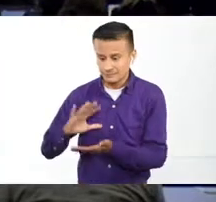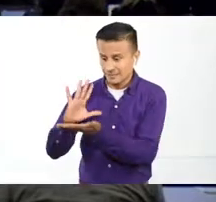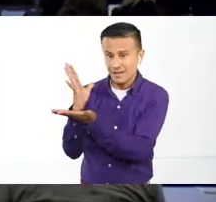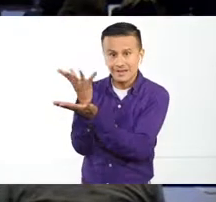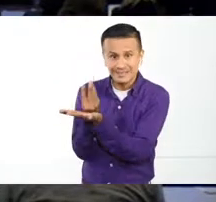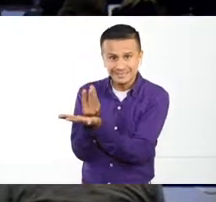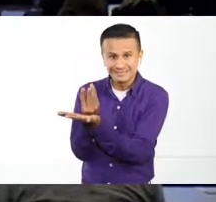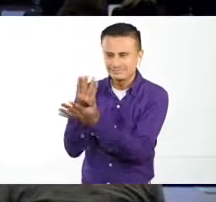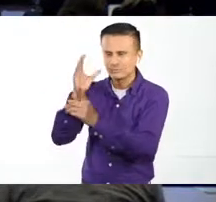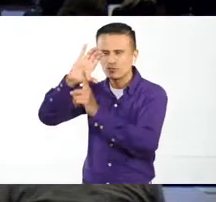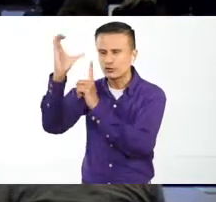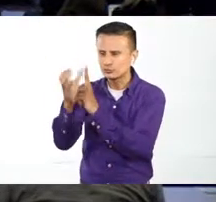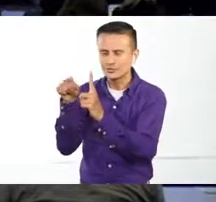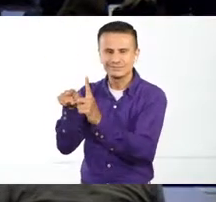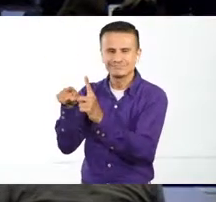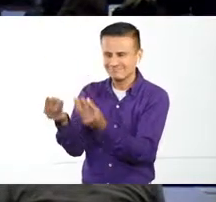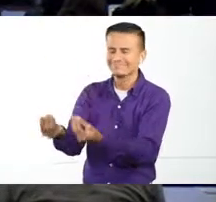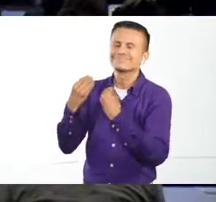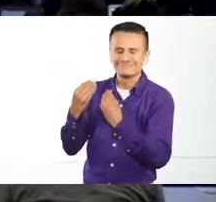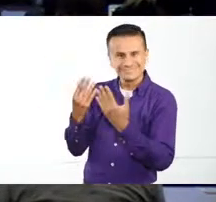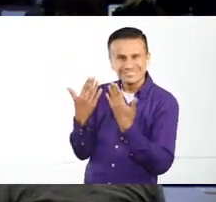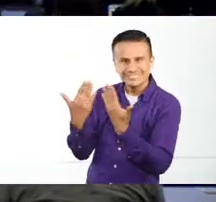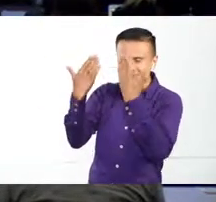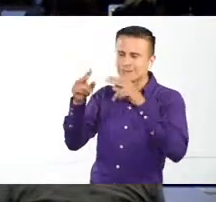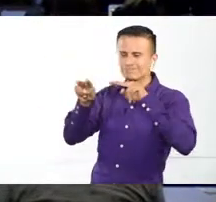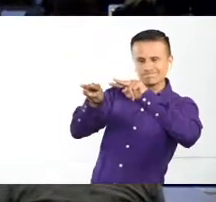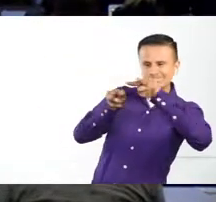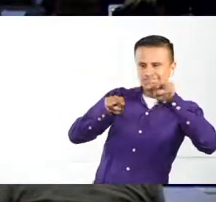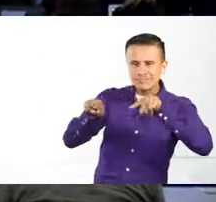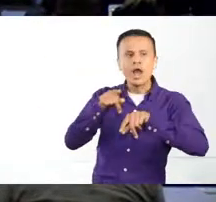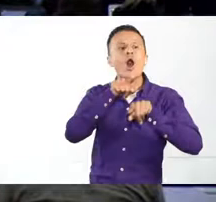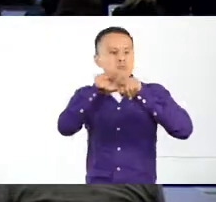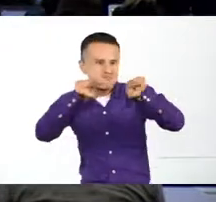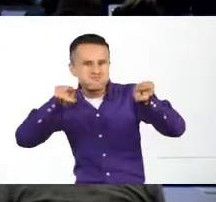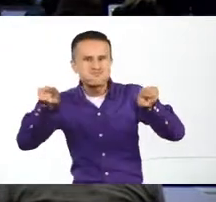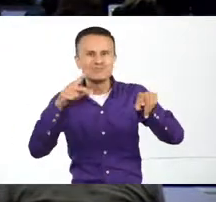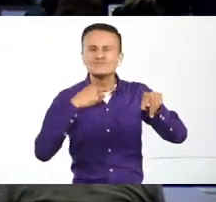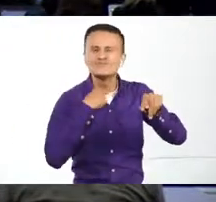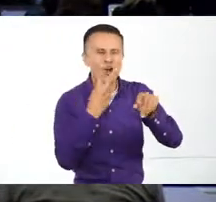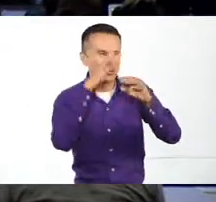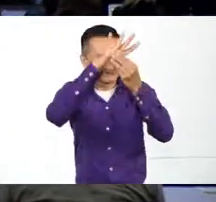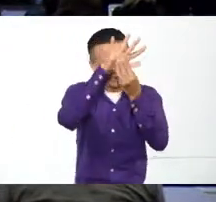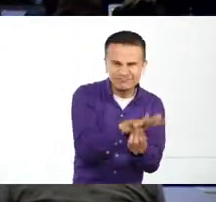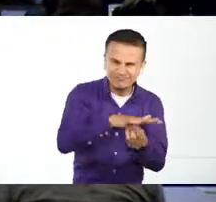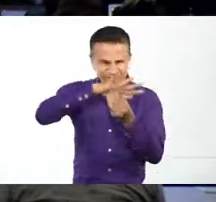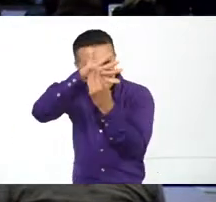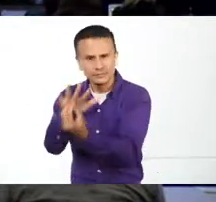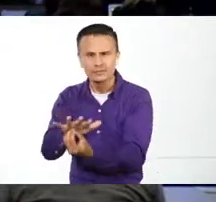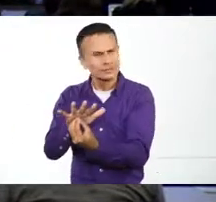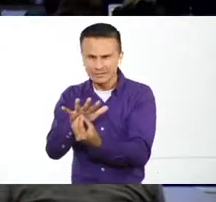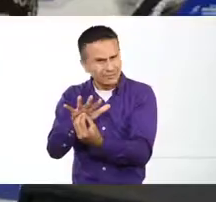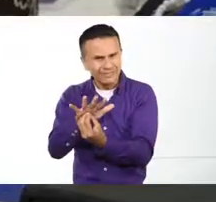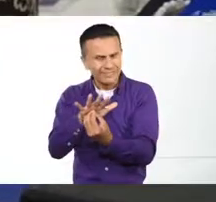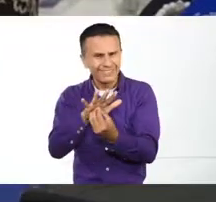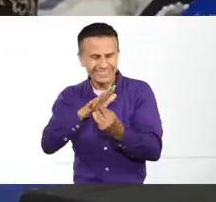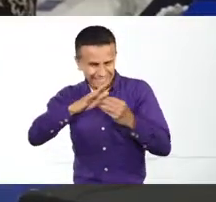el arte y la cultura me han permitido visibilizar y escuchar esas voces que han sido